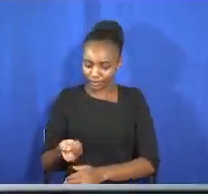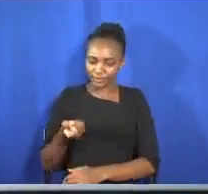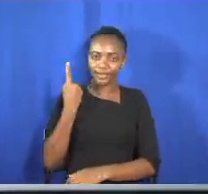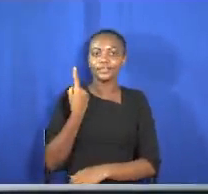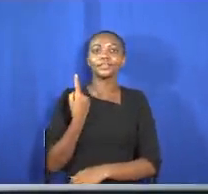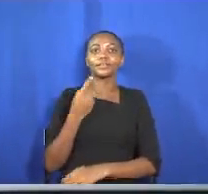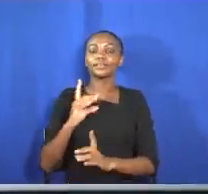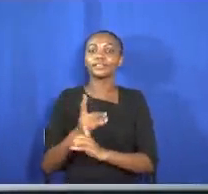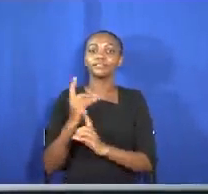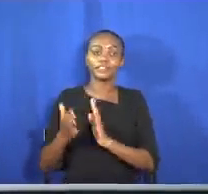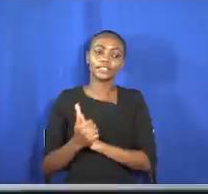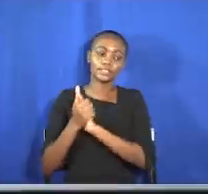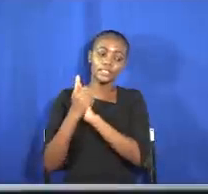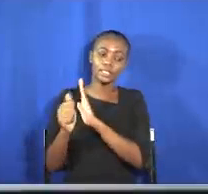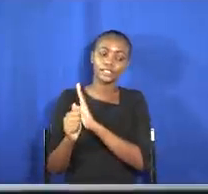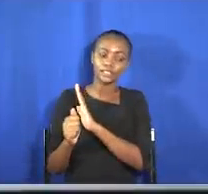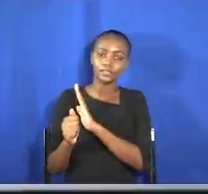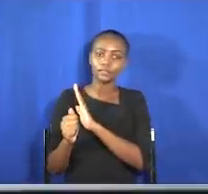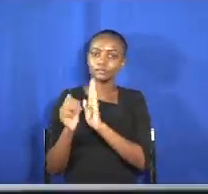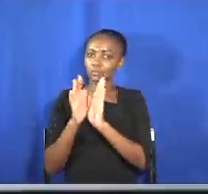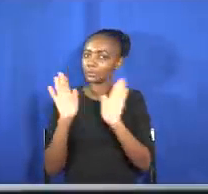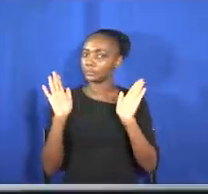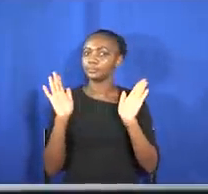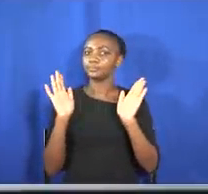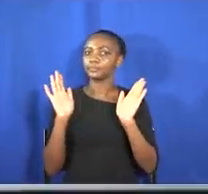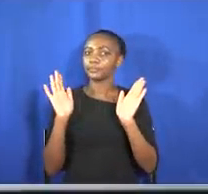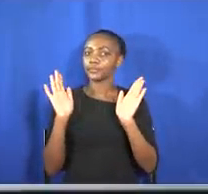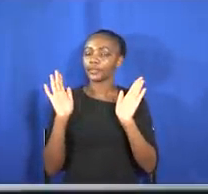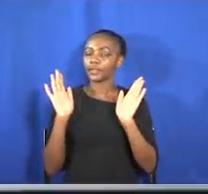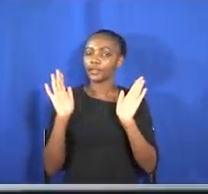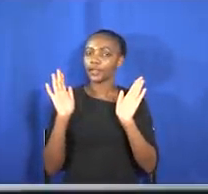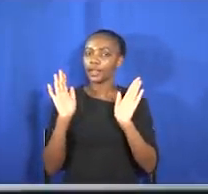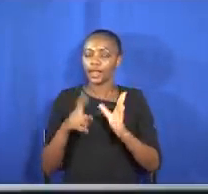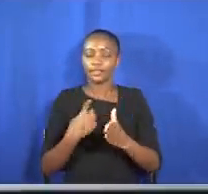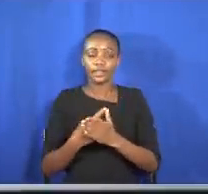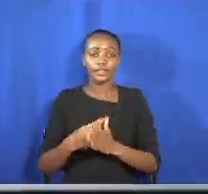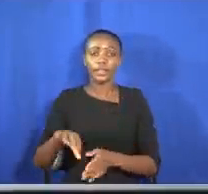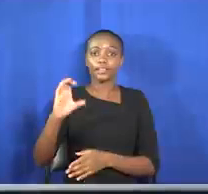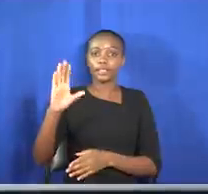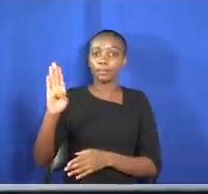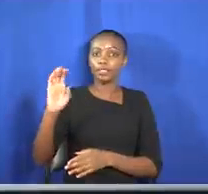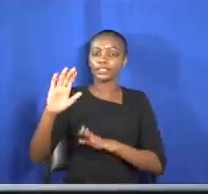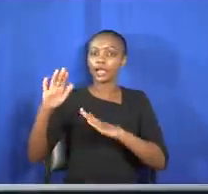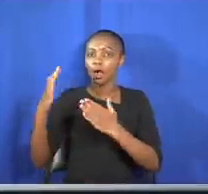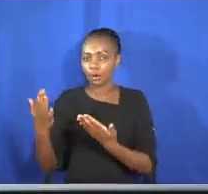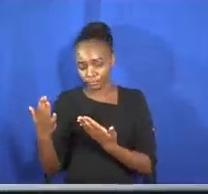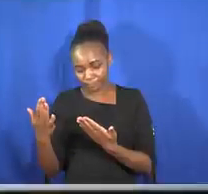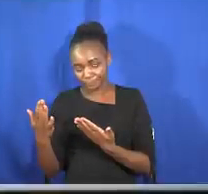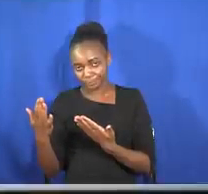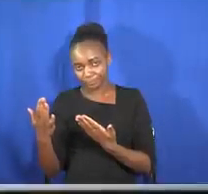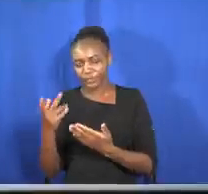competency in a certain skill. And that is it. Then what is the vision of CBC?